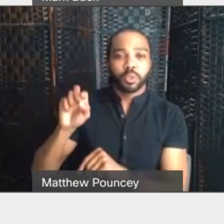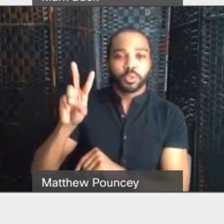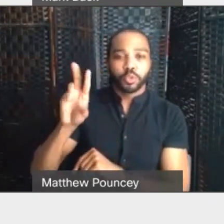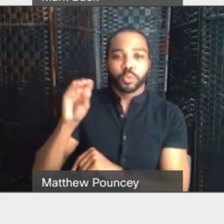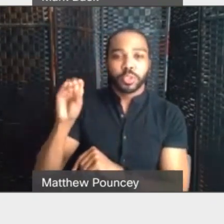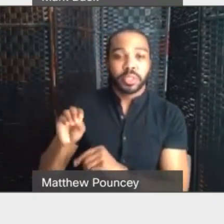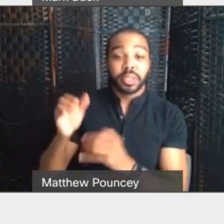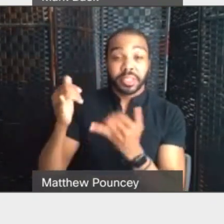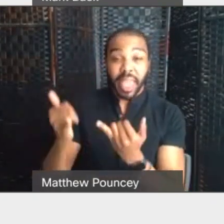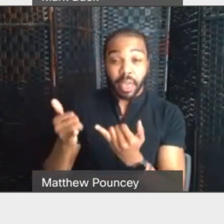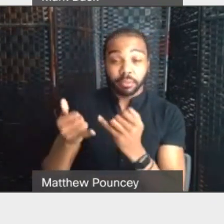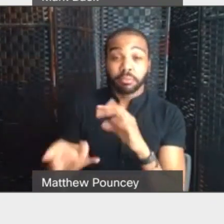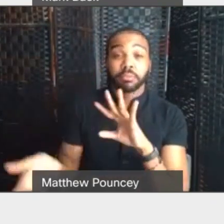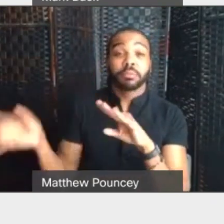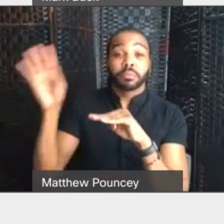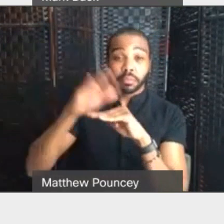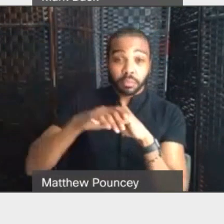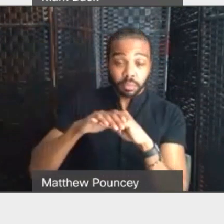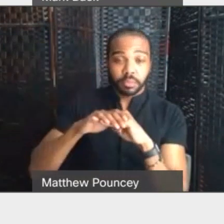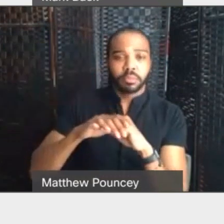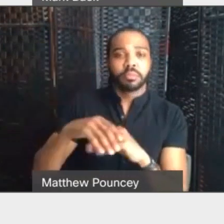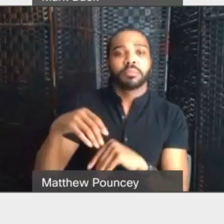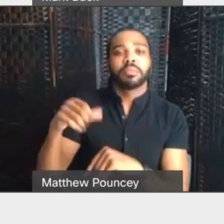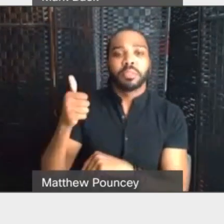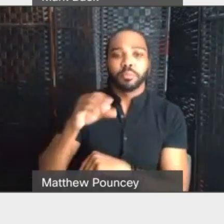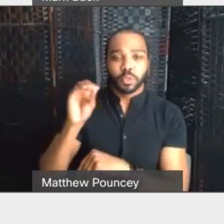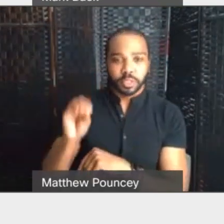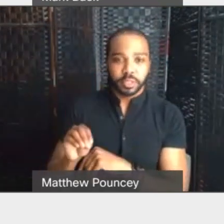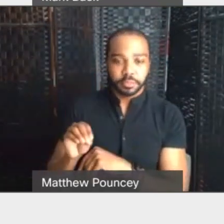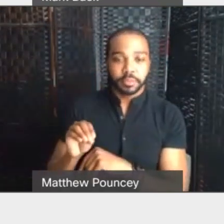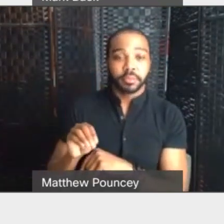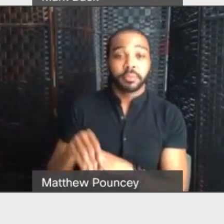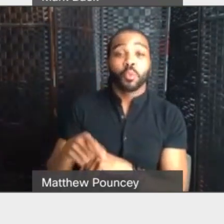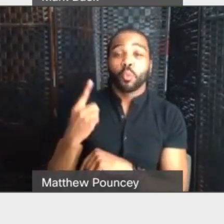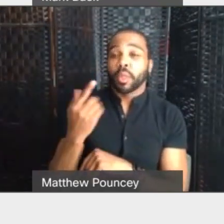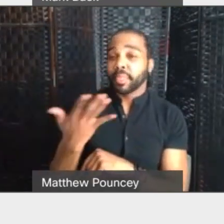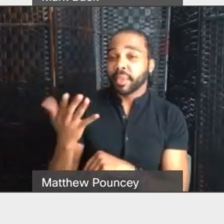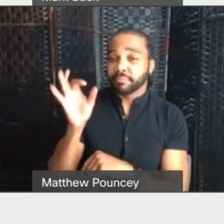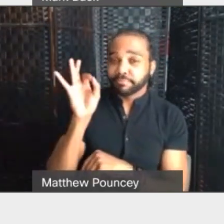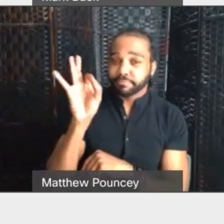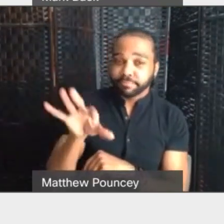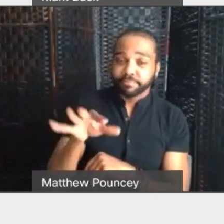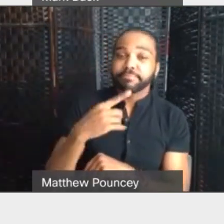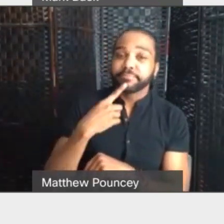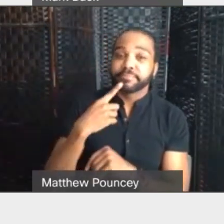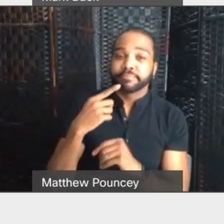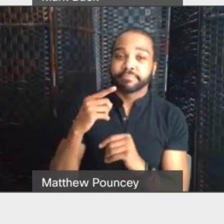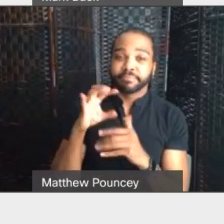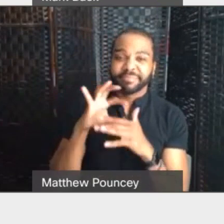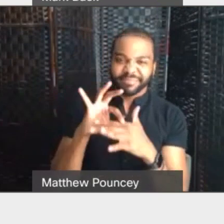it has been increased an additional 10%. One thing I will say, just to provide some